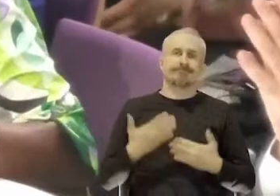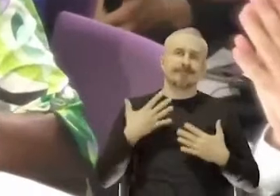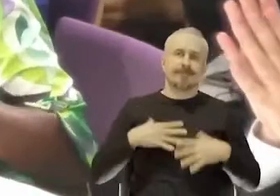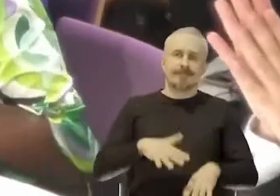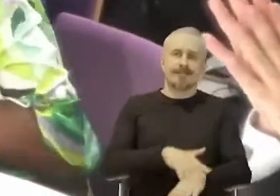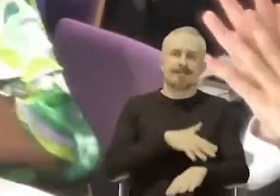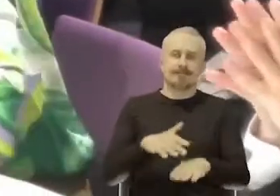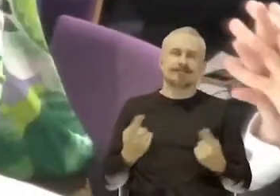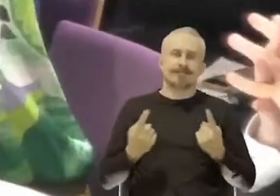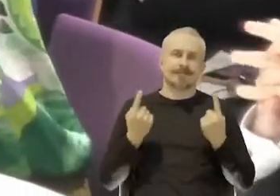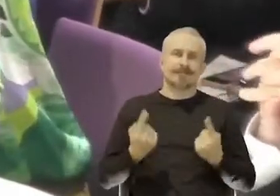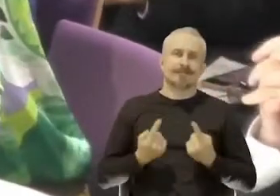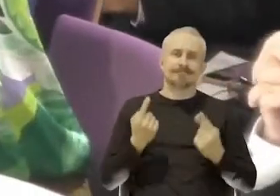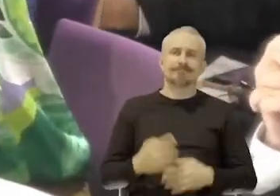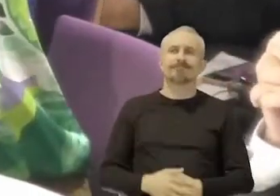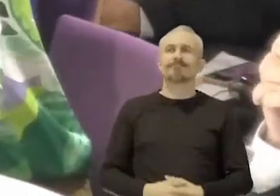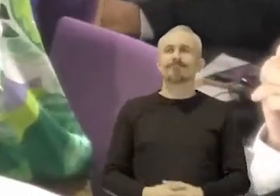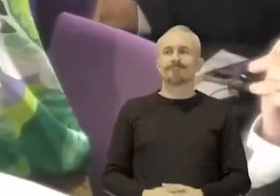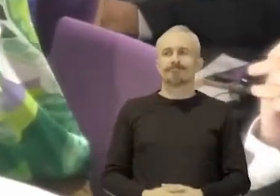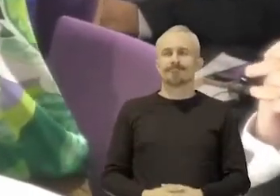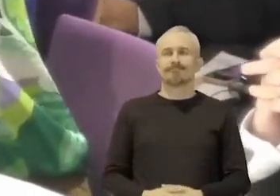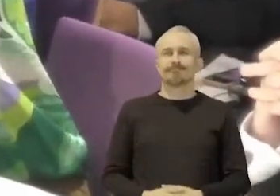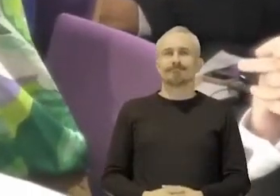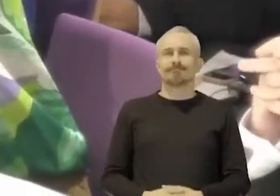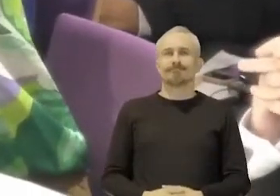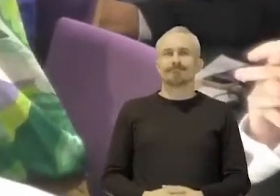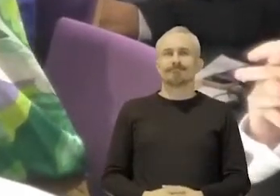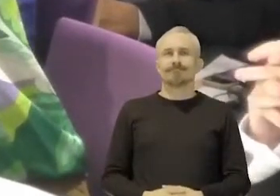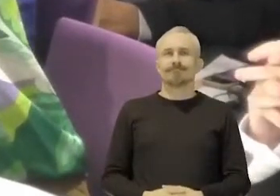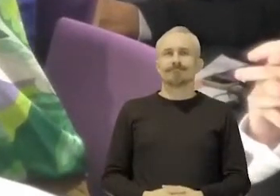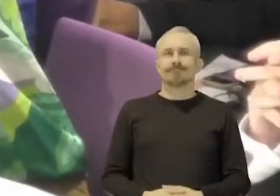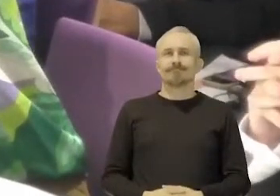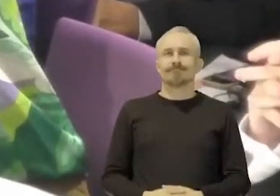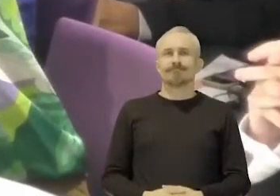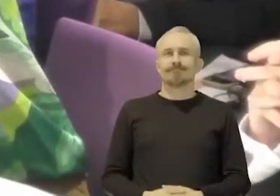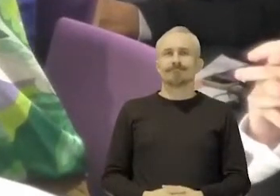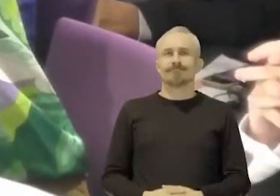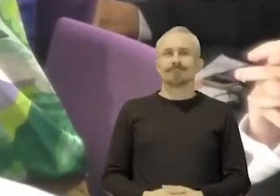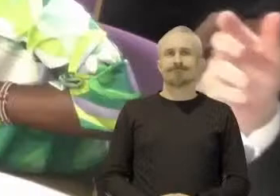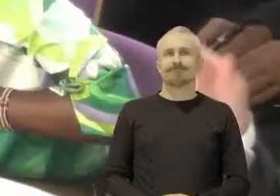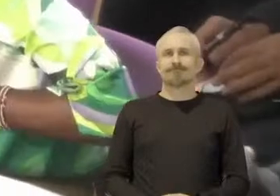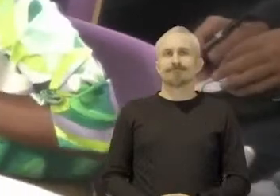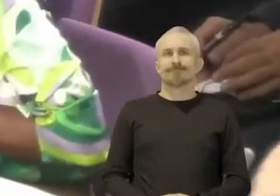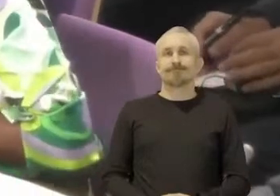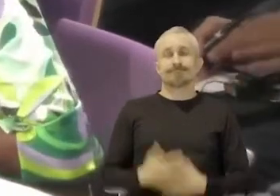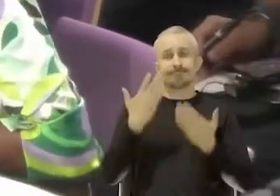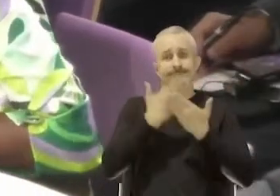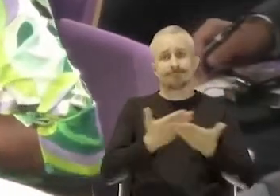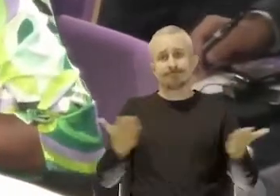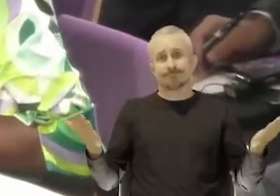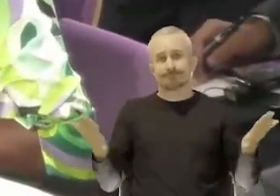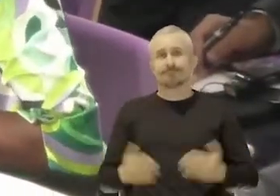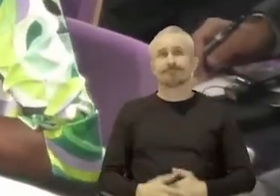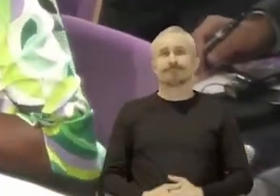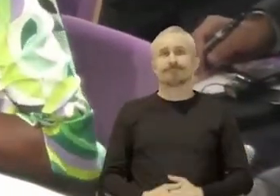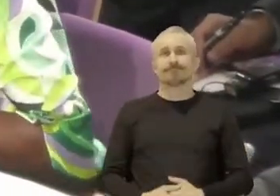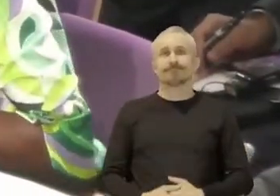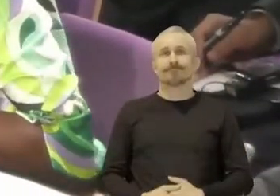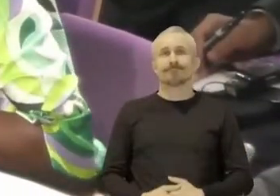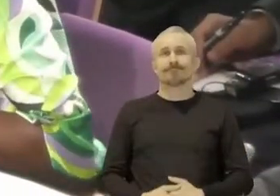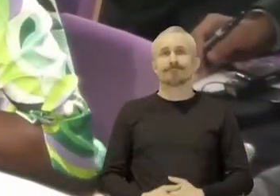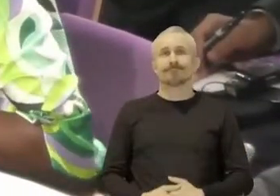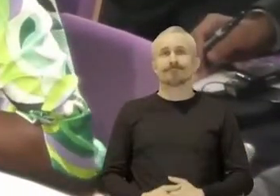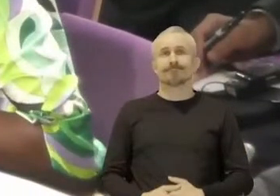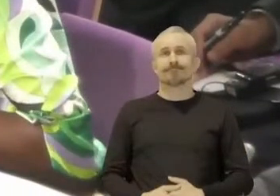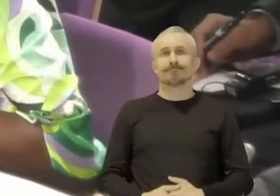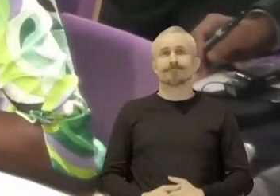Thank you very much. The cry and the call is clear. You have all heard the 6 areas